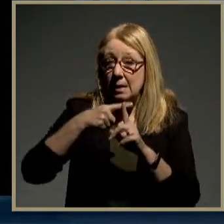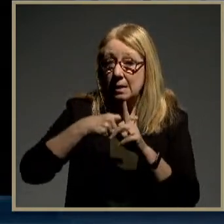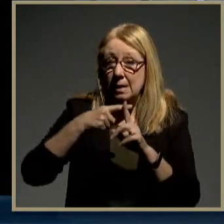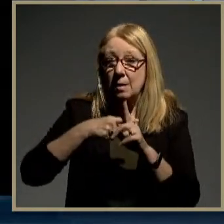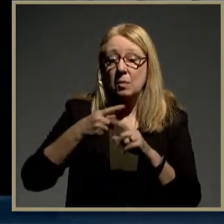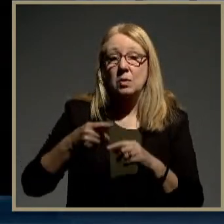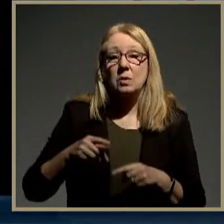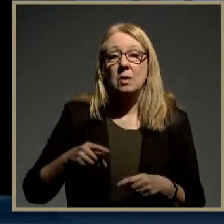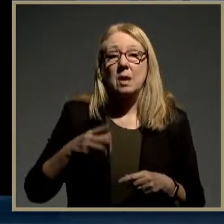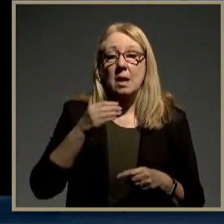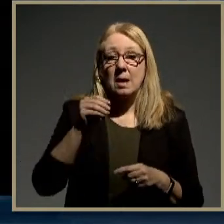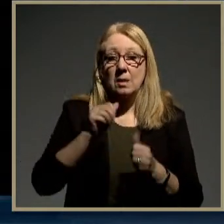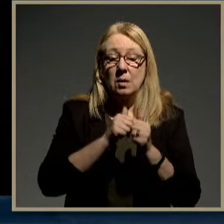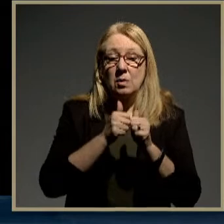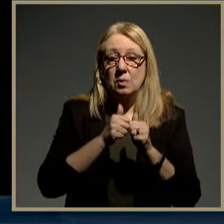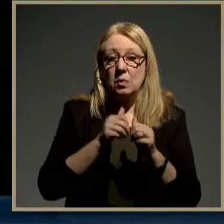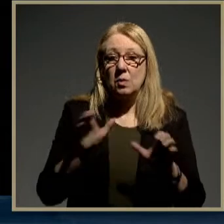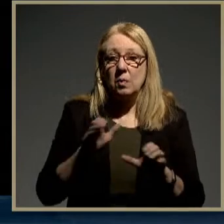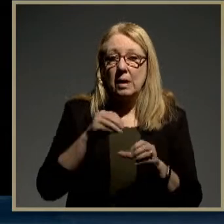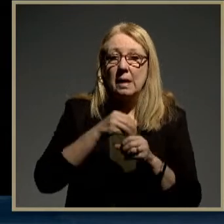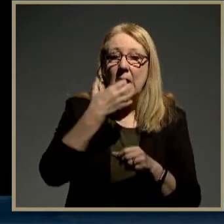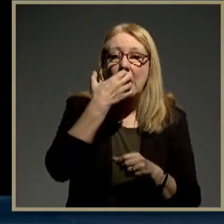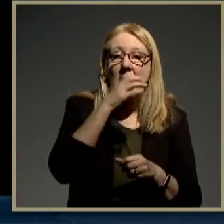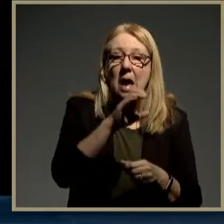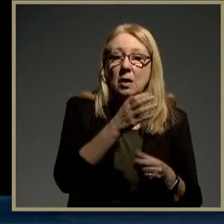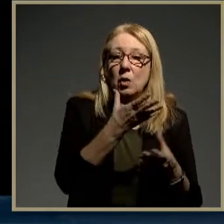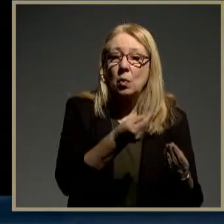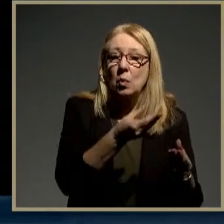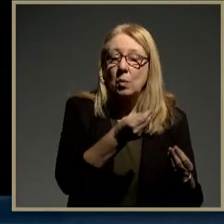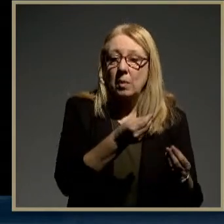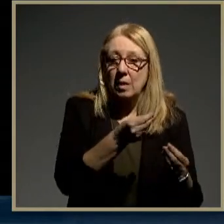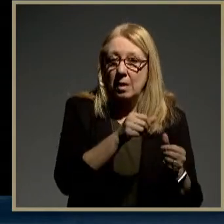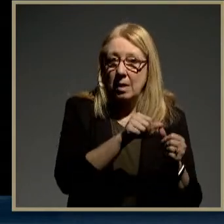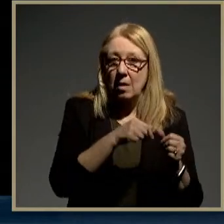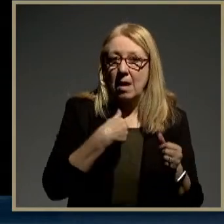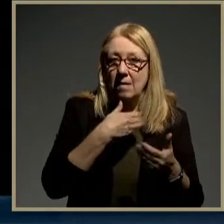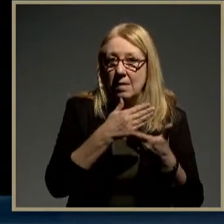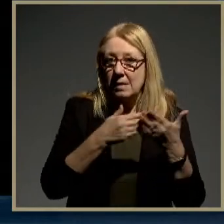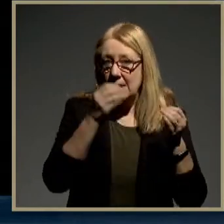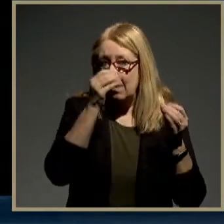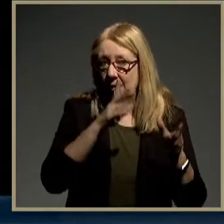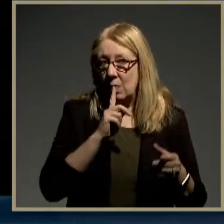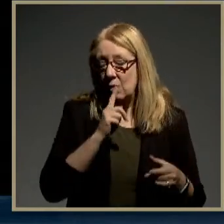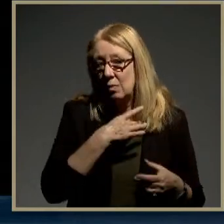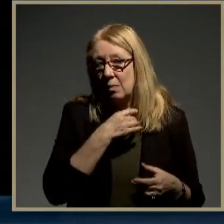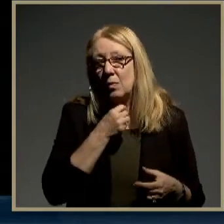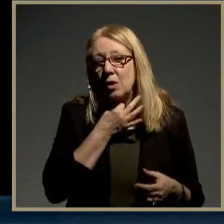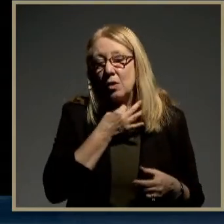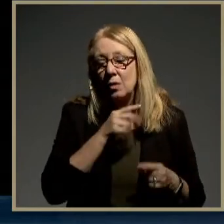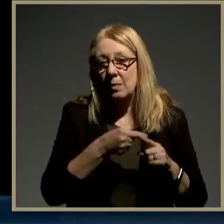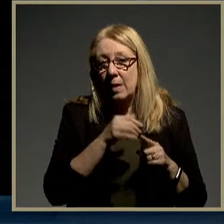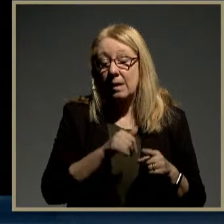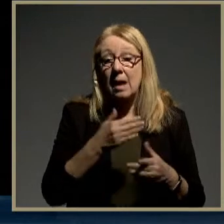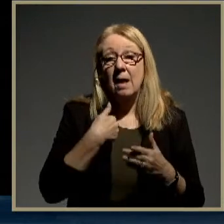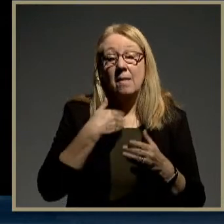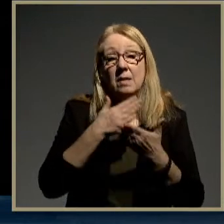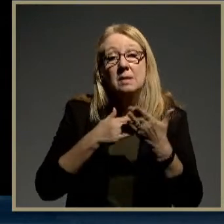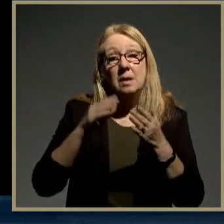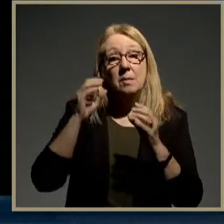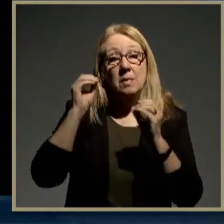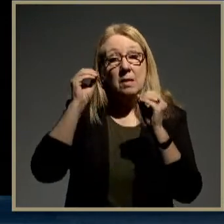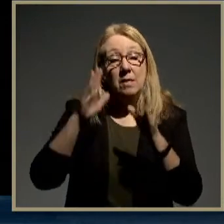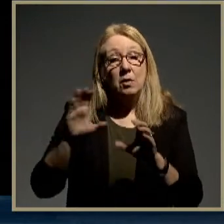sports performance in hot, humid environments. So we have several faculty who are interested in that. We have faculty who do research